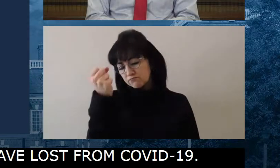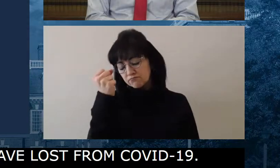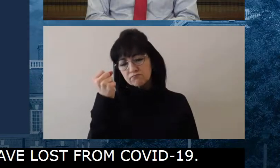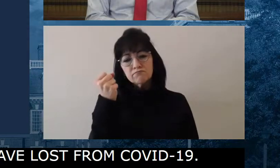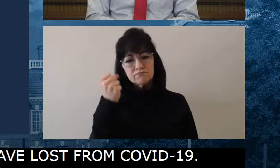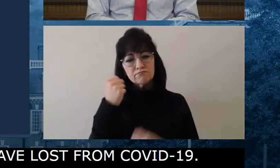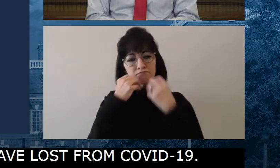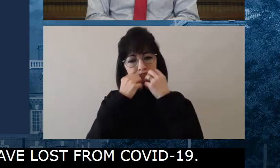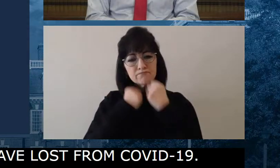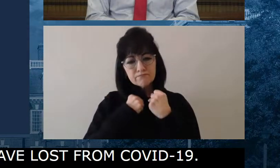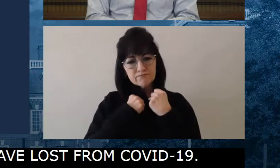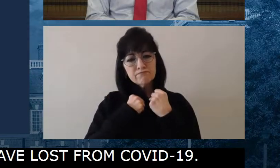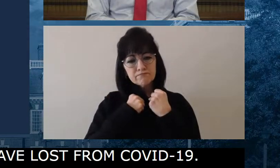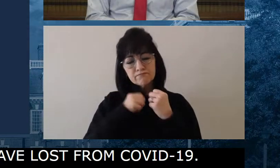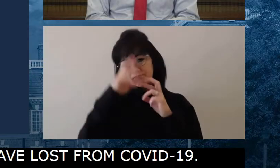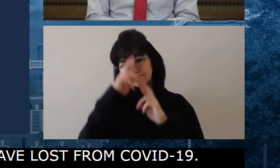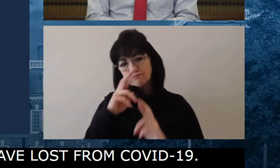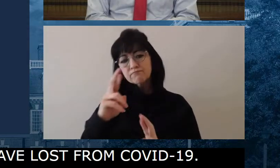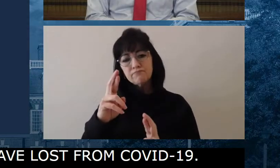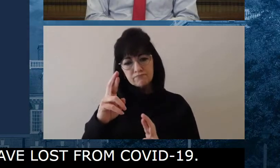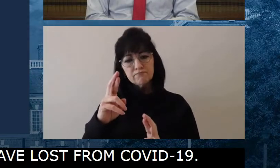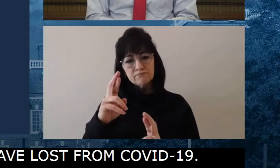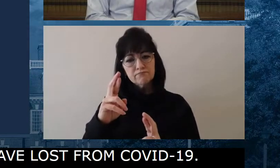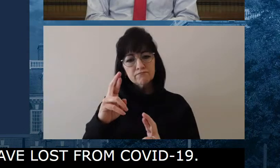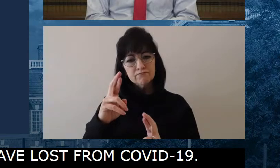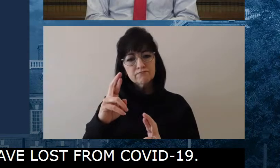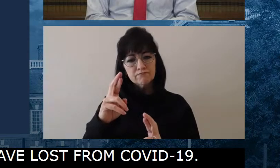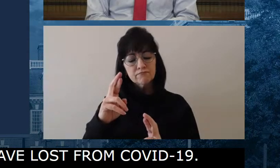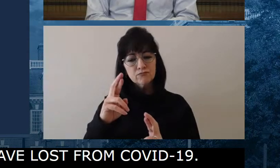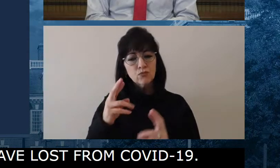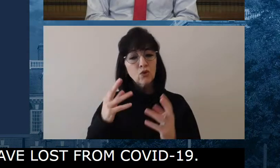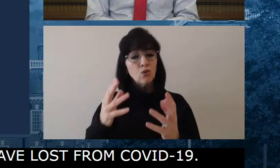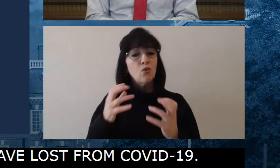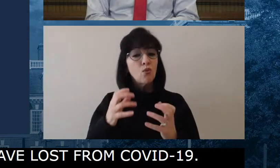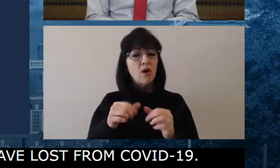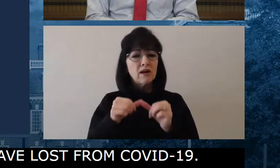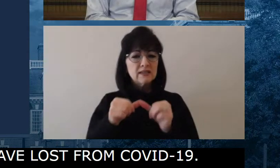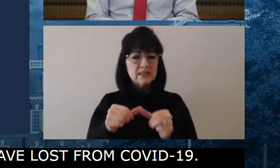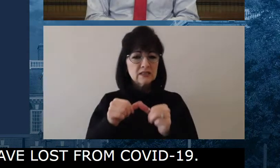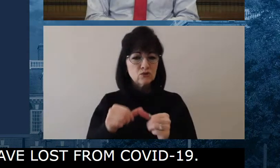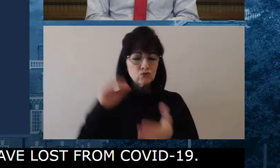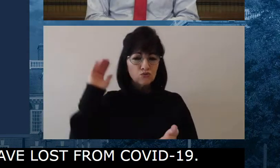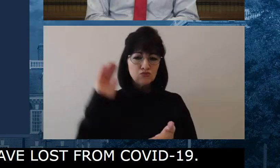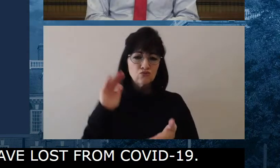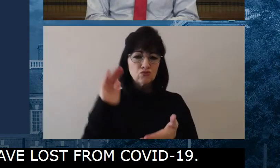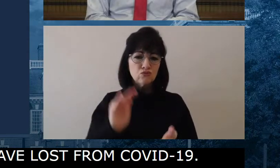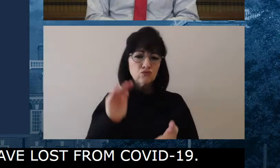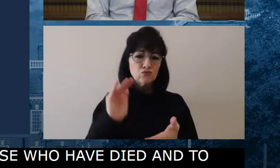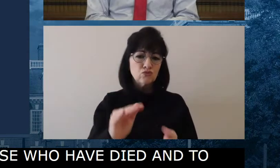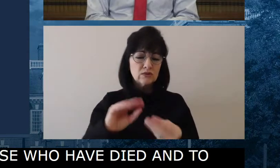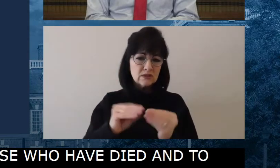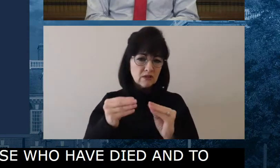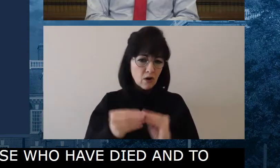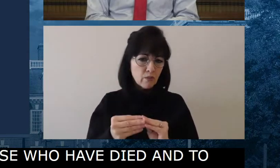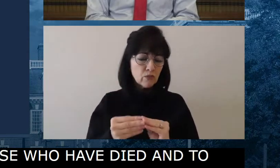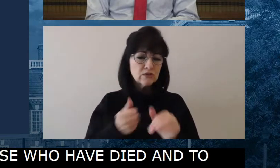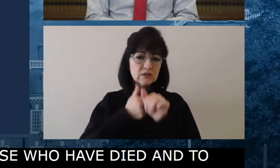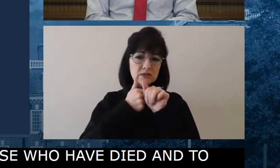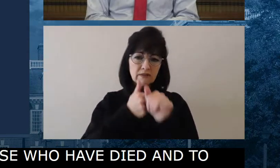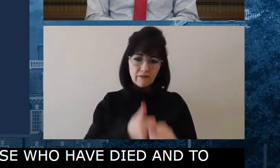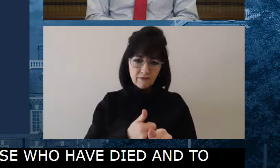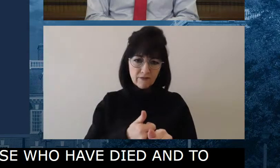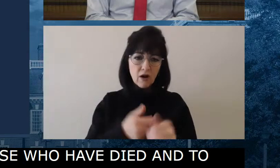that we do them honor by flattening the curve, by following the public health guidance, by